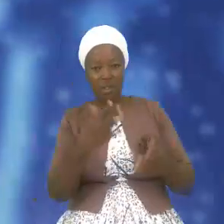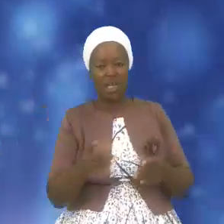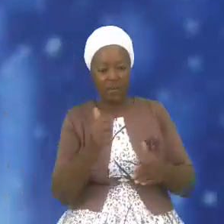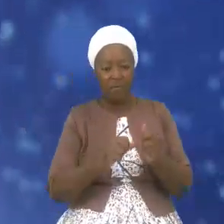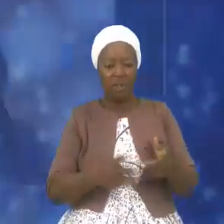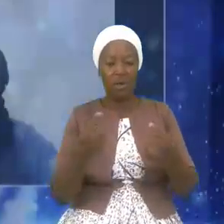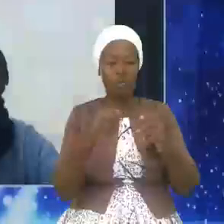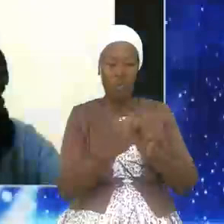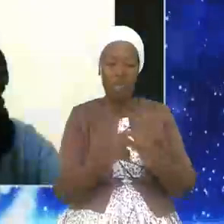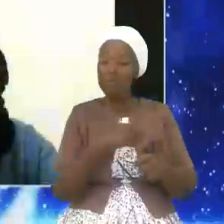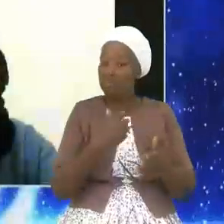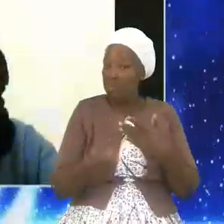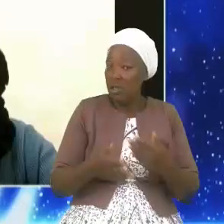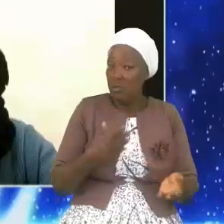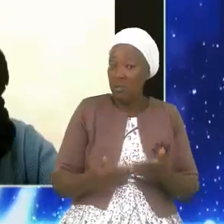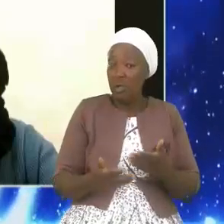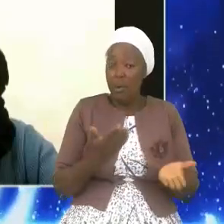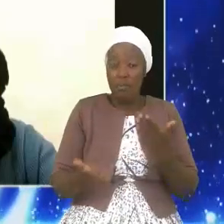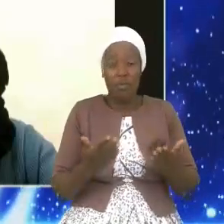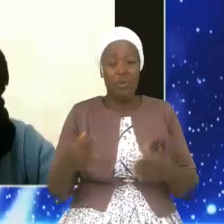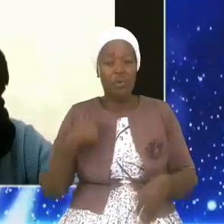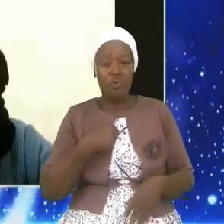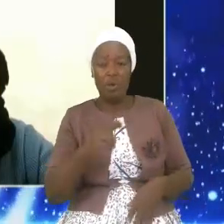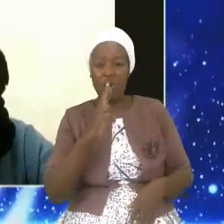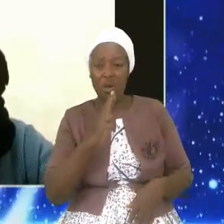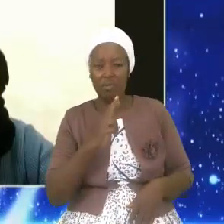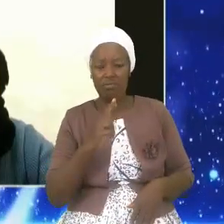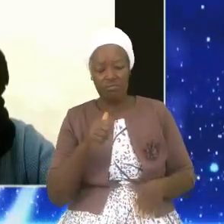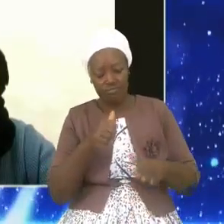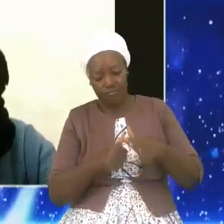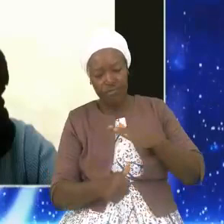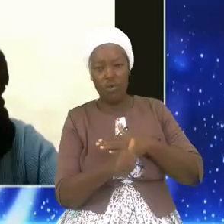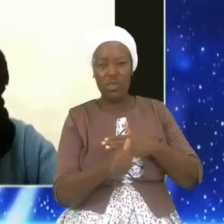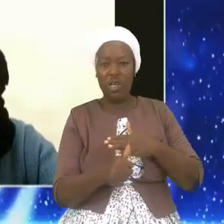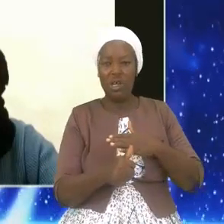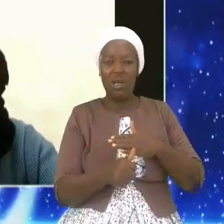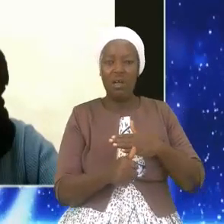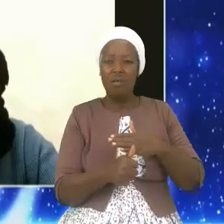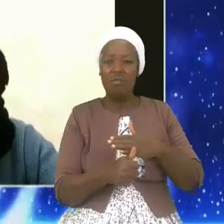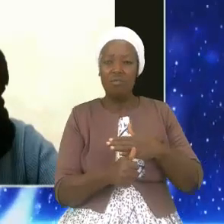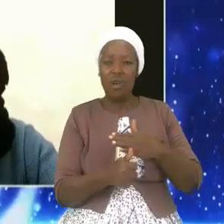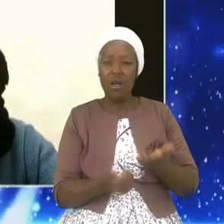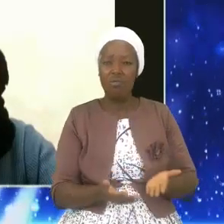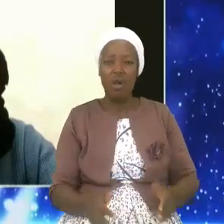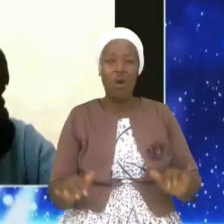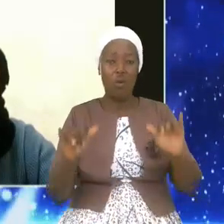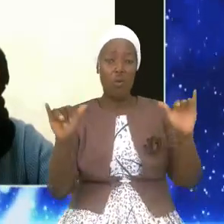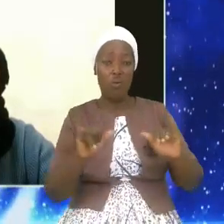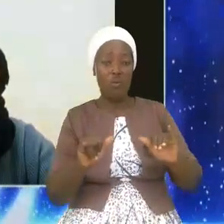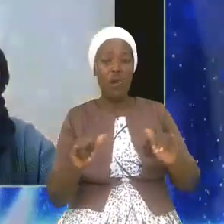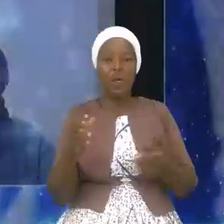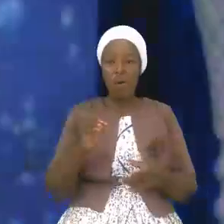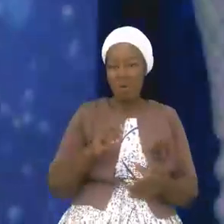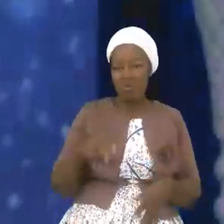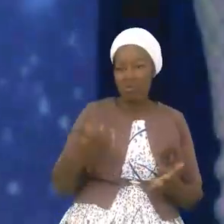underweight or we're overweight or we're obese, not that one, is weighing is